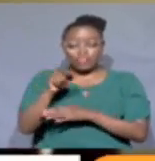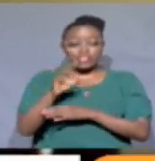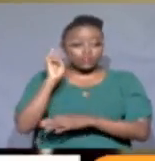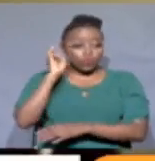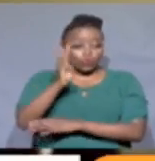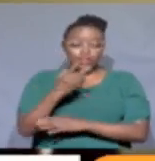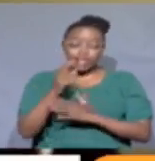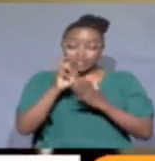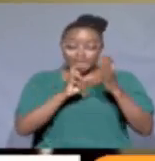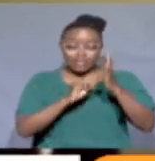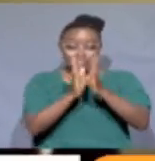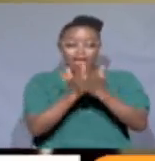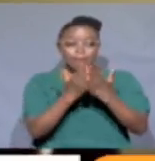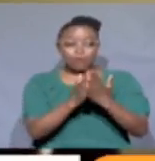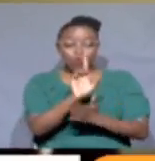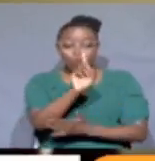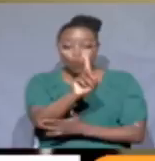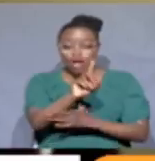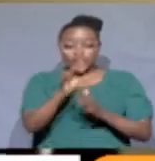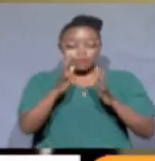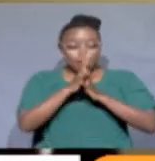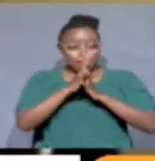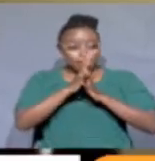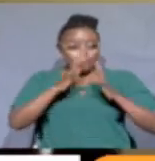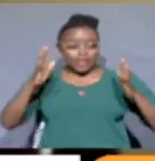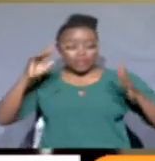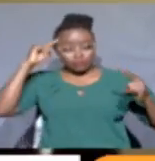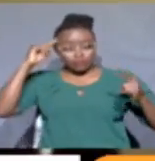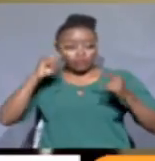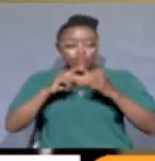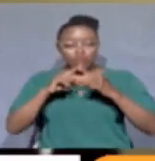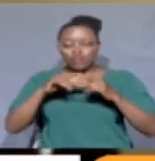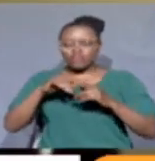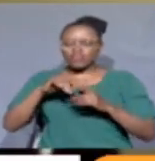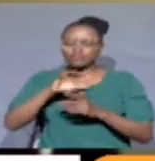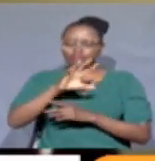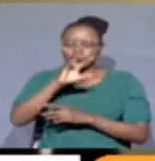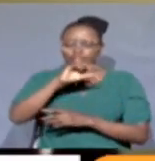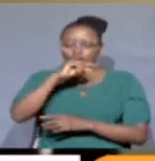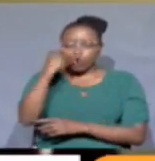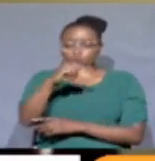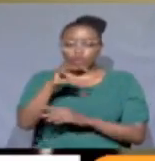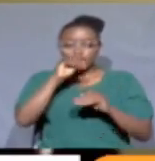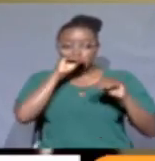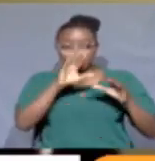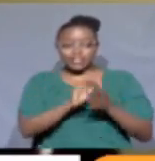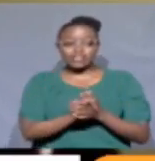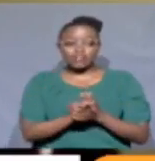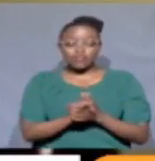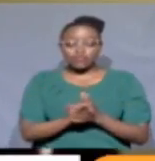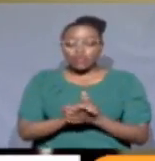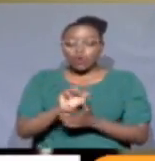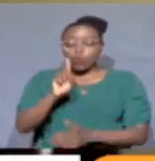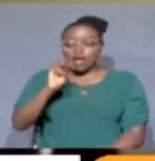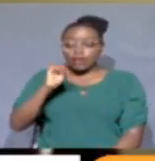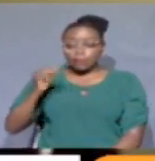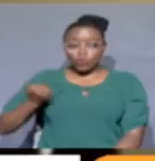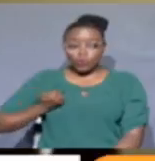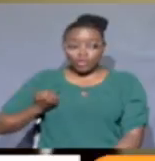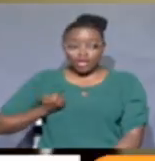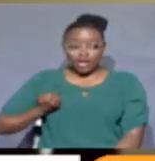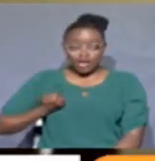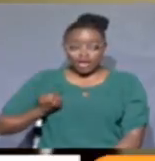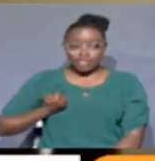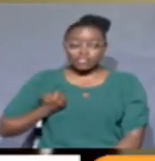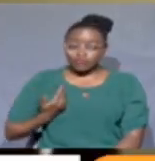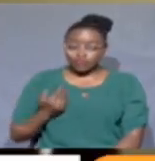more books. And one of my major goals with Bold and Blessed is to make sure that girls, 1 million girls in